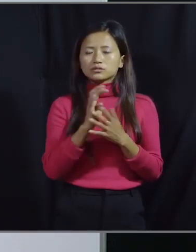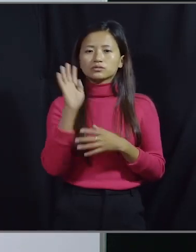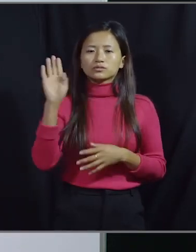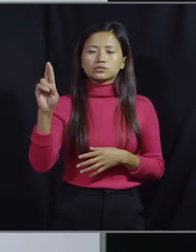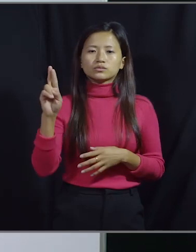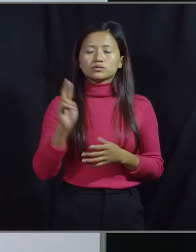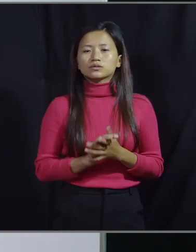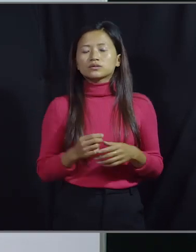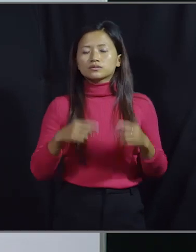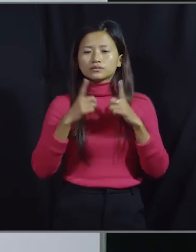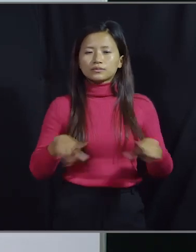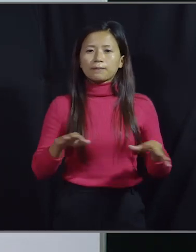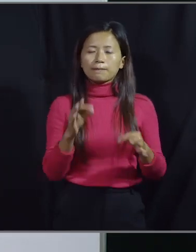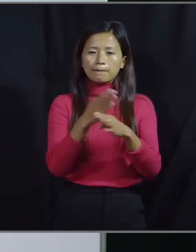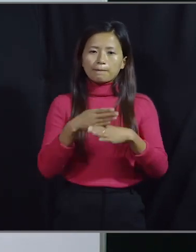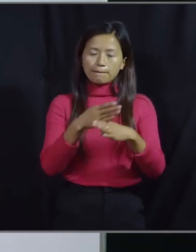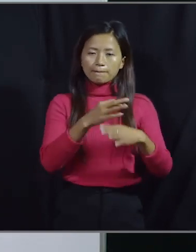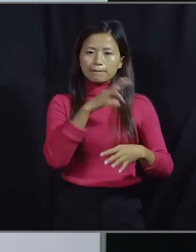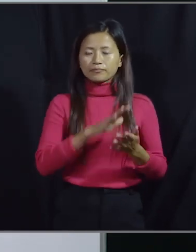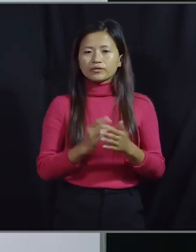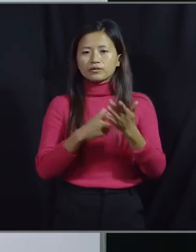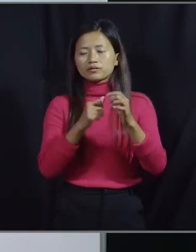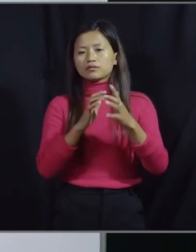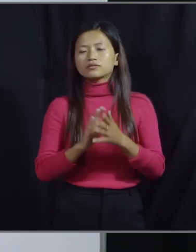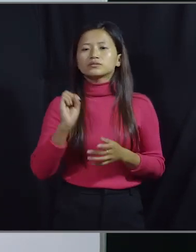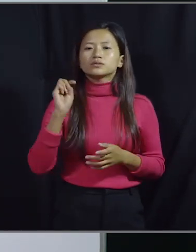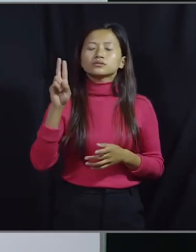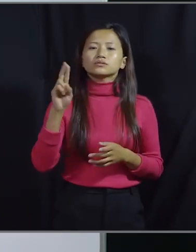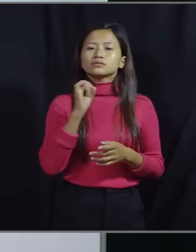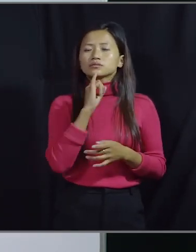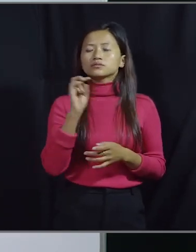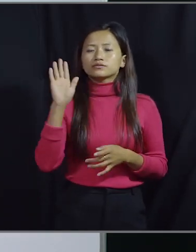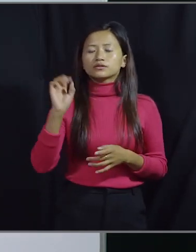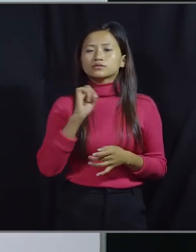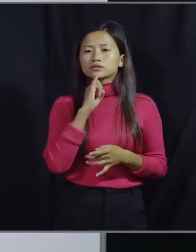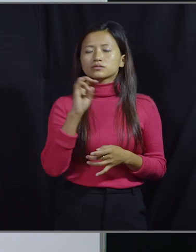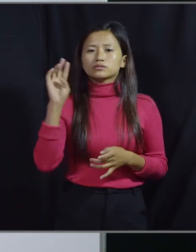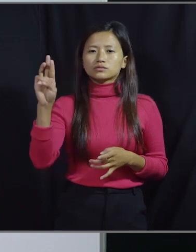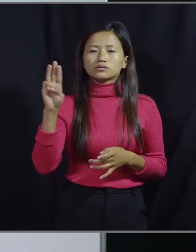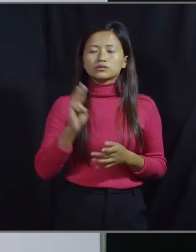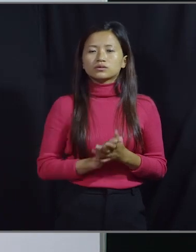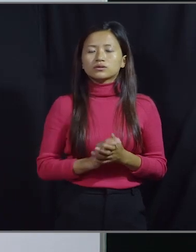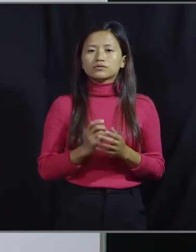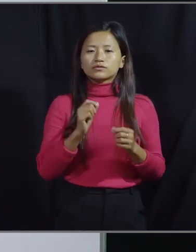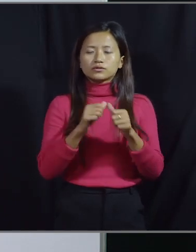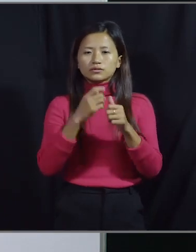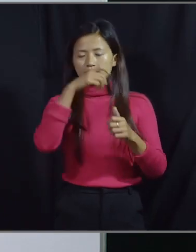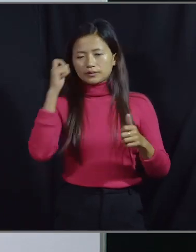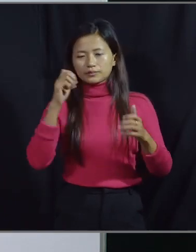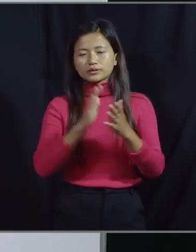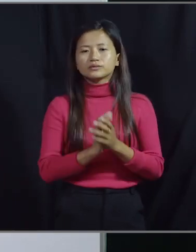share future profits and losses in the ratio of 2:5:3 with effect from 1st April